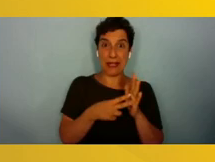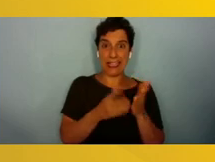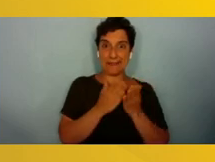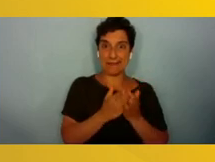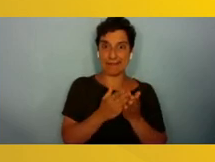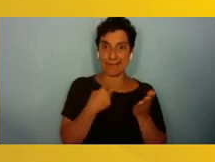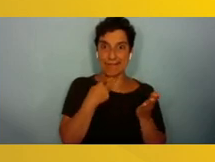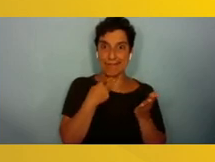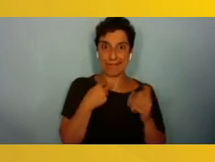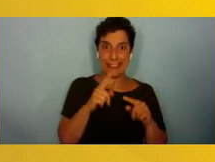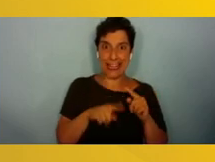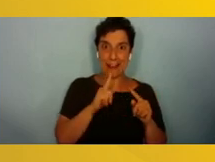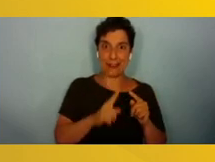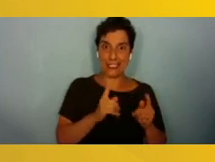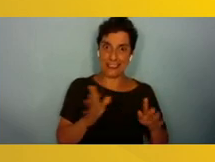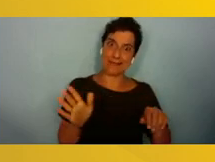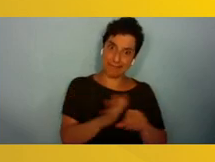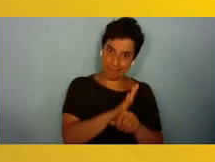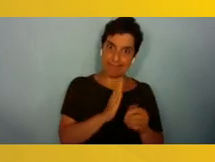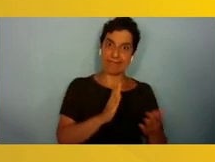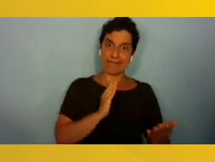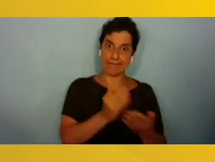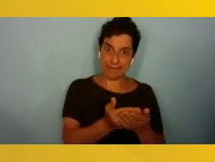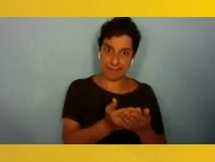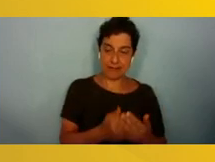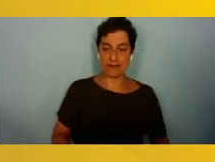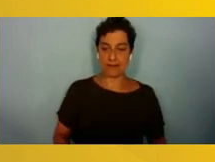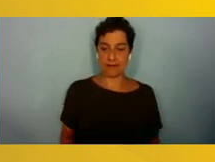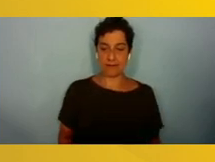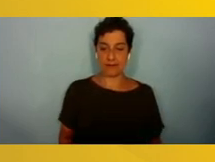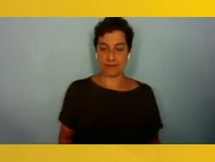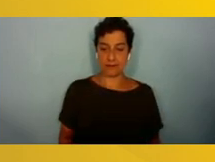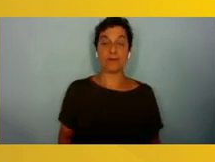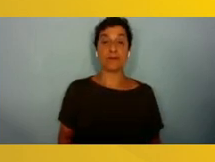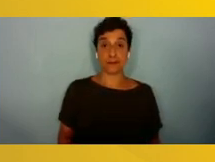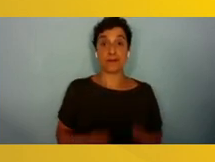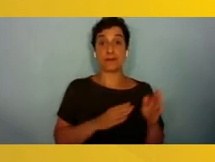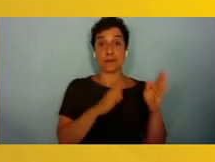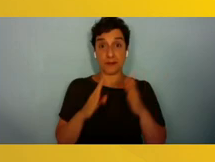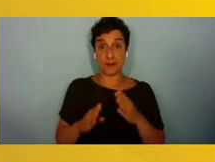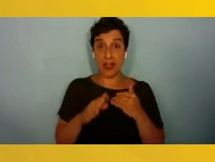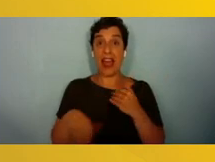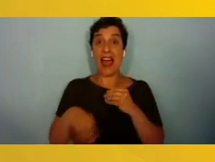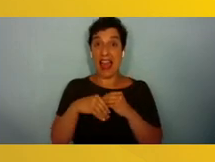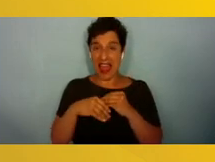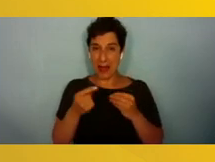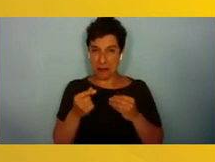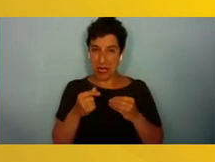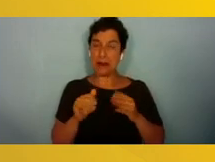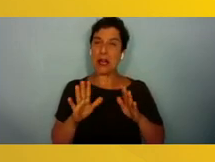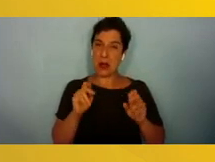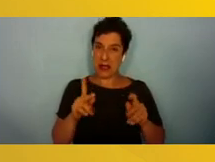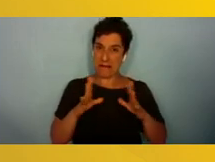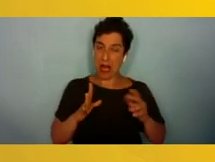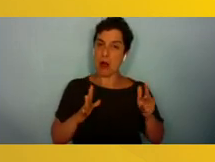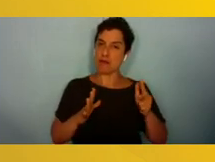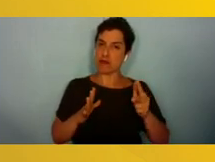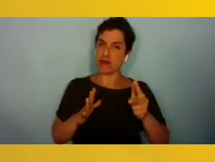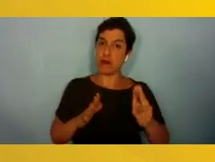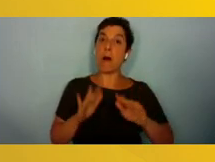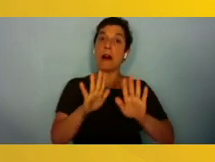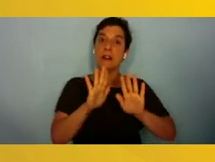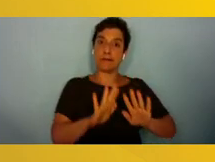needed. So let's see what we can do by adding some slow zones. So let's cover these areas that have a lot